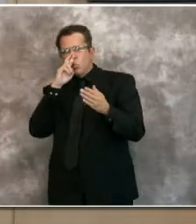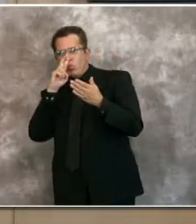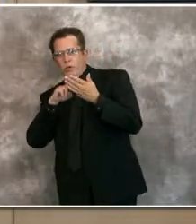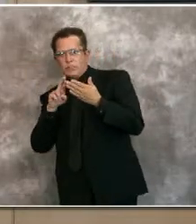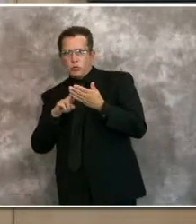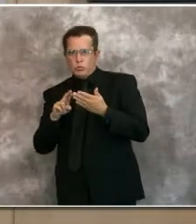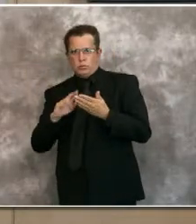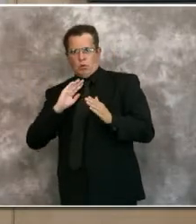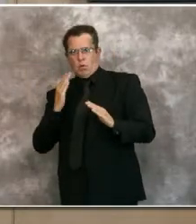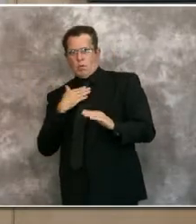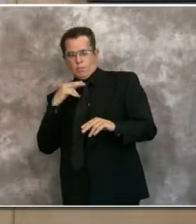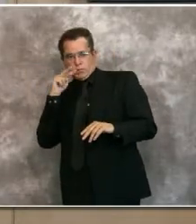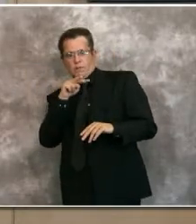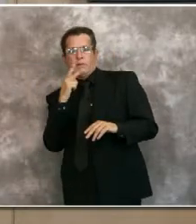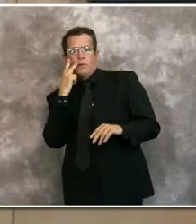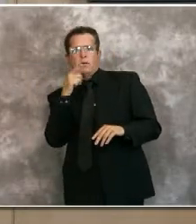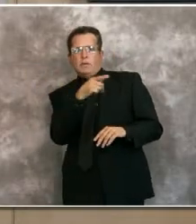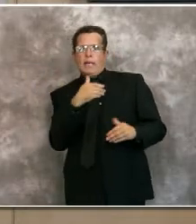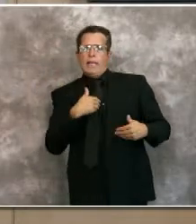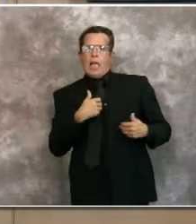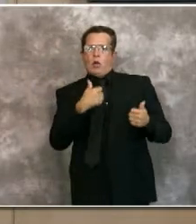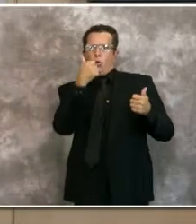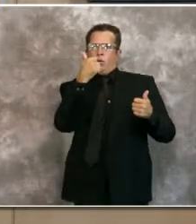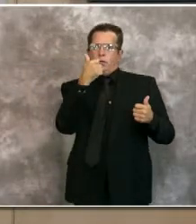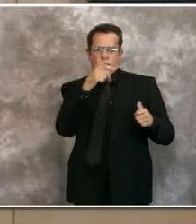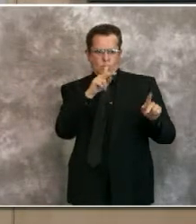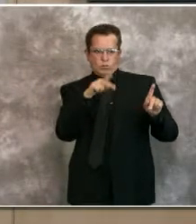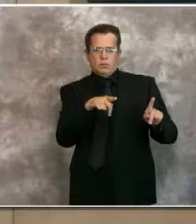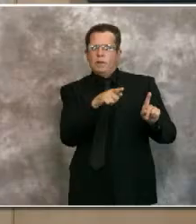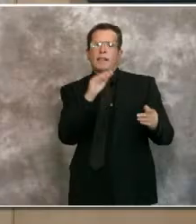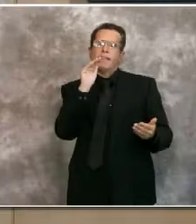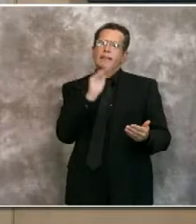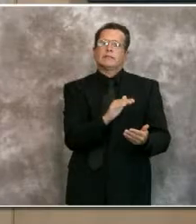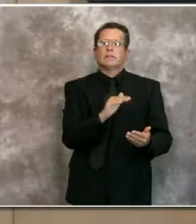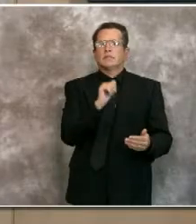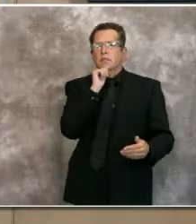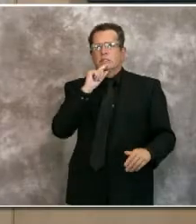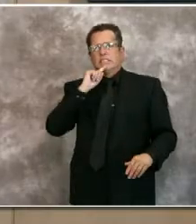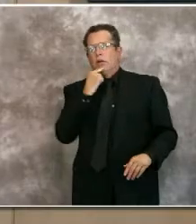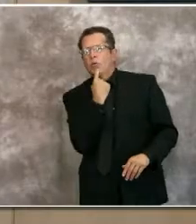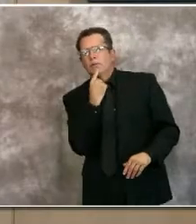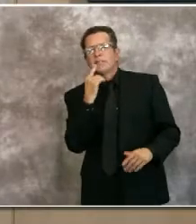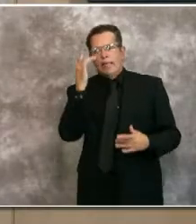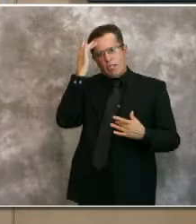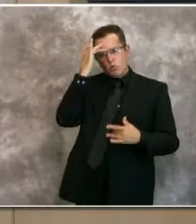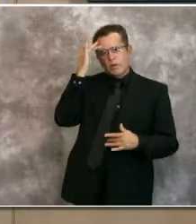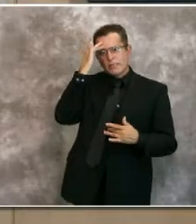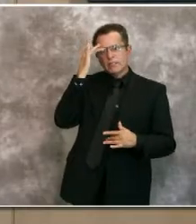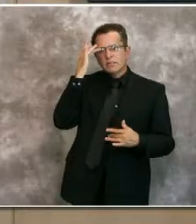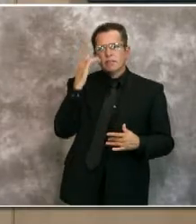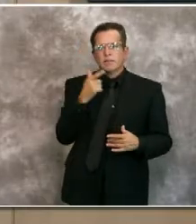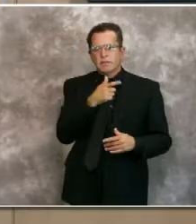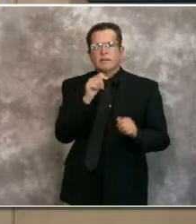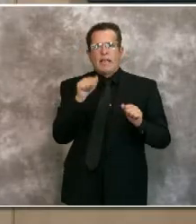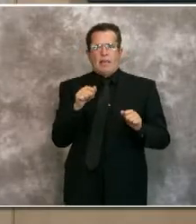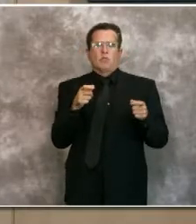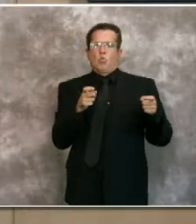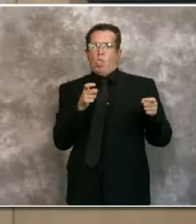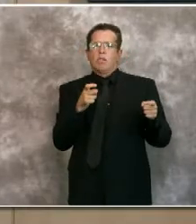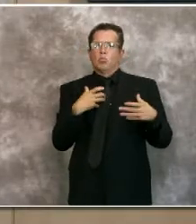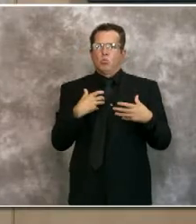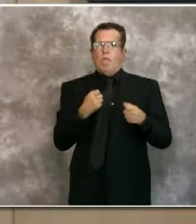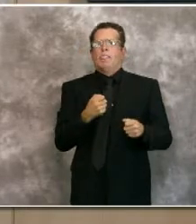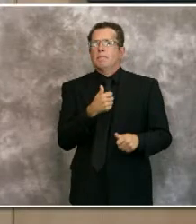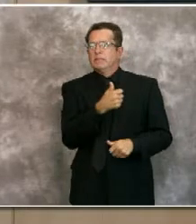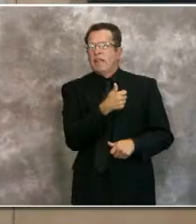individuals who are younger tend to have less severe illness, and I think that's clearly reflected in our numbers that are being seen in terms of